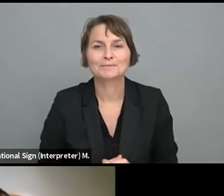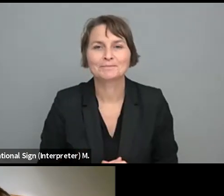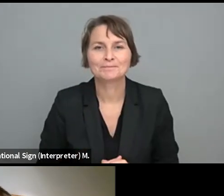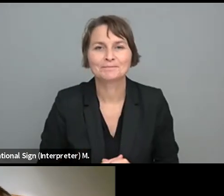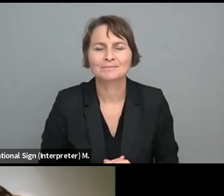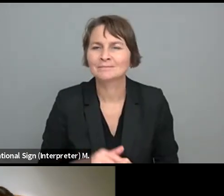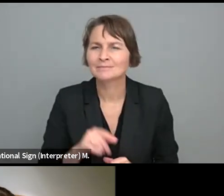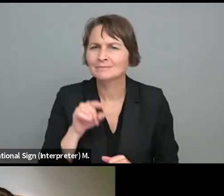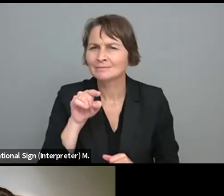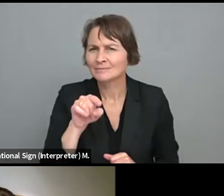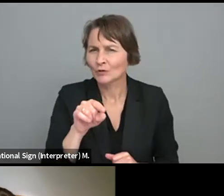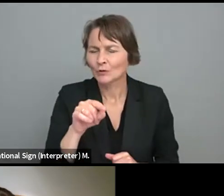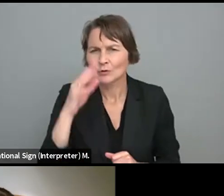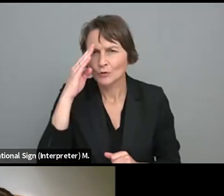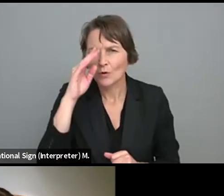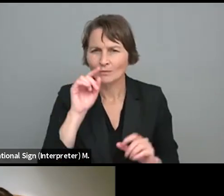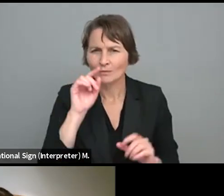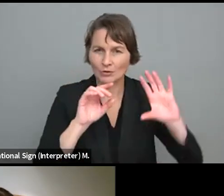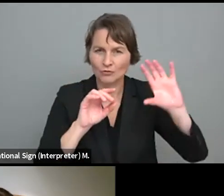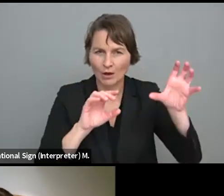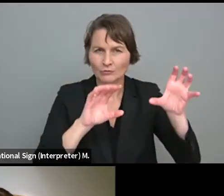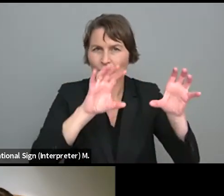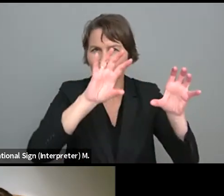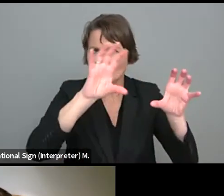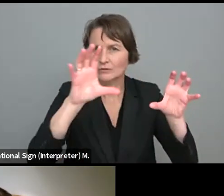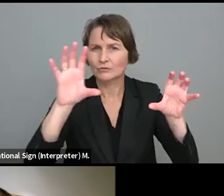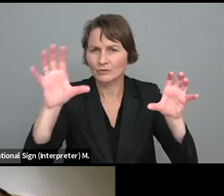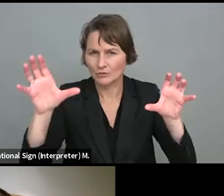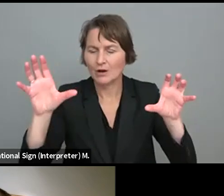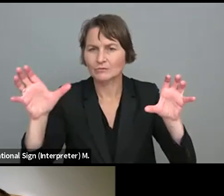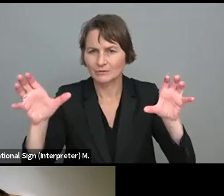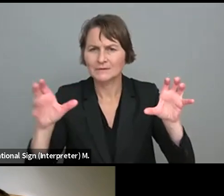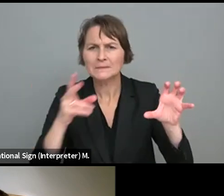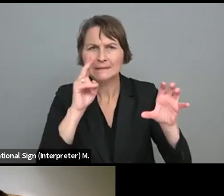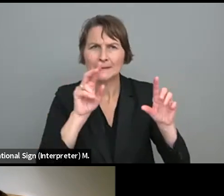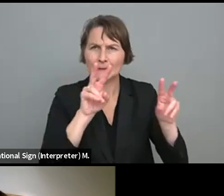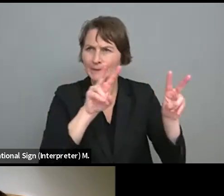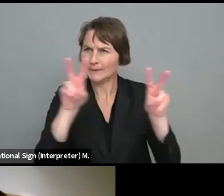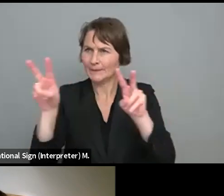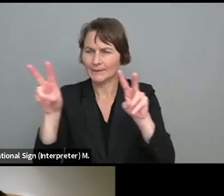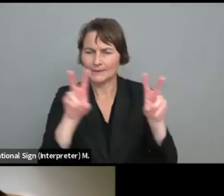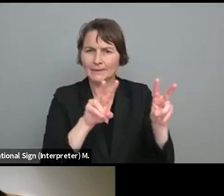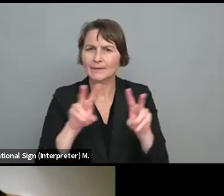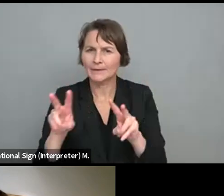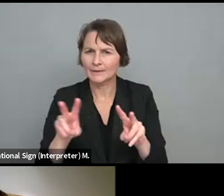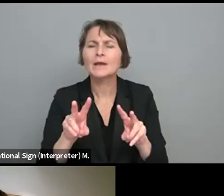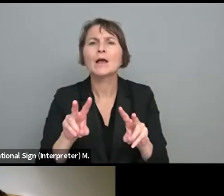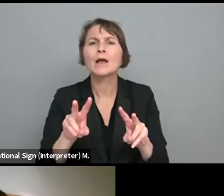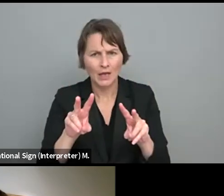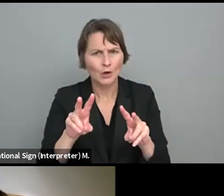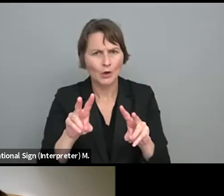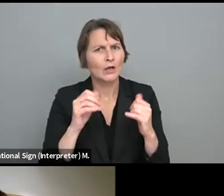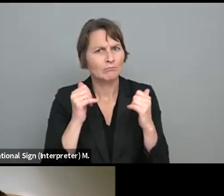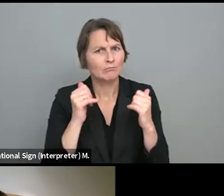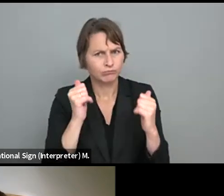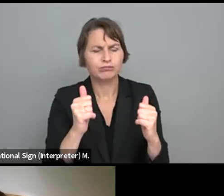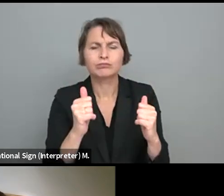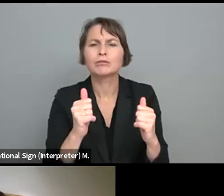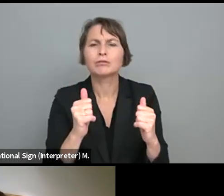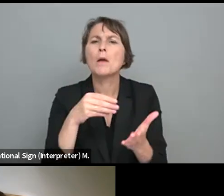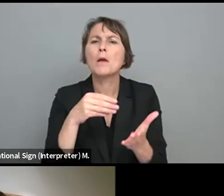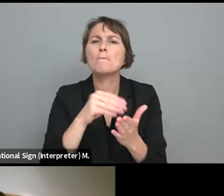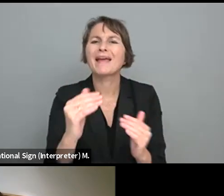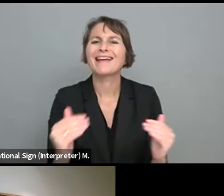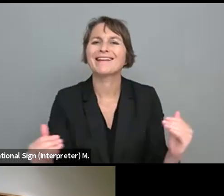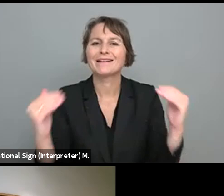countries have most improved in scope of decreasing the pay gap? What are the secrets, do you think,